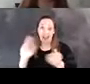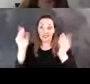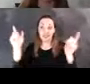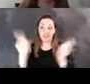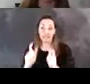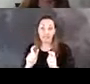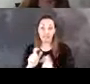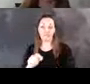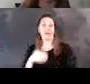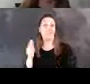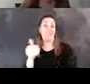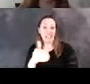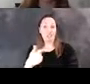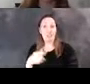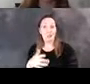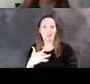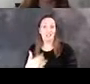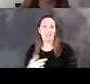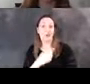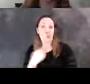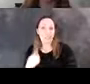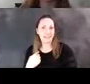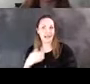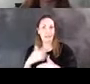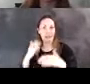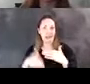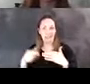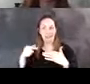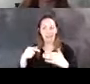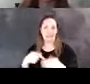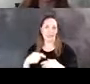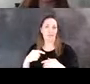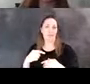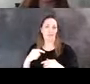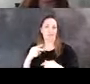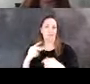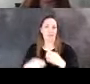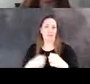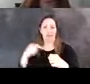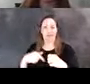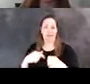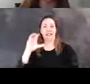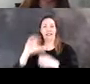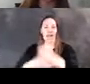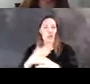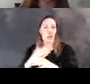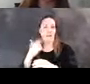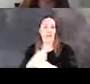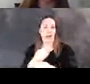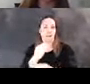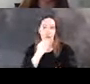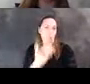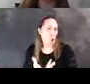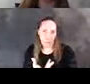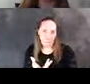will be at risk by the end of the century because the waters are too warm to support them. And this is a big issue because more than a billion